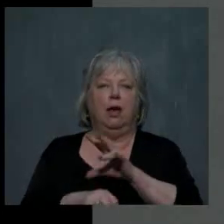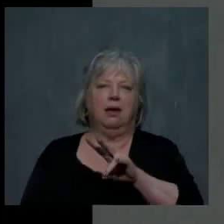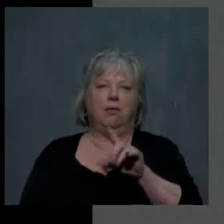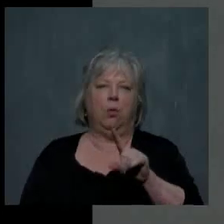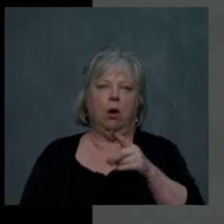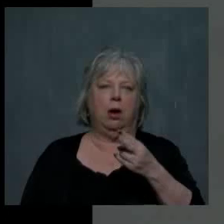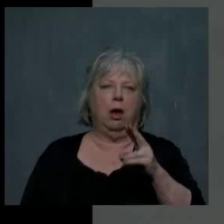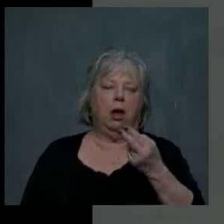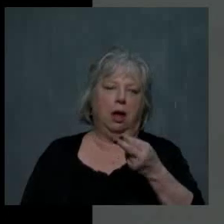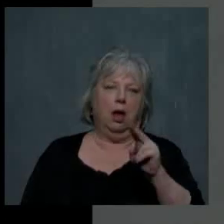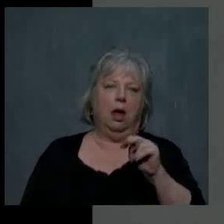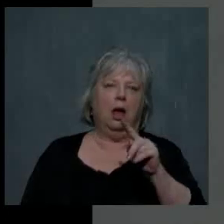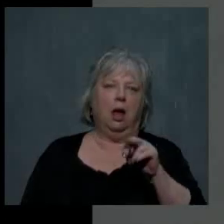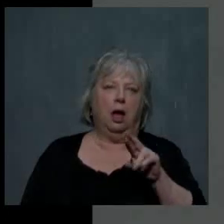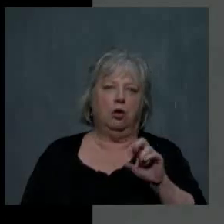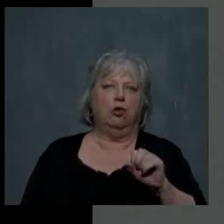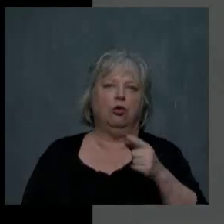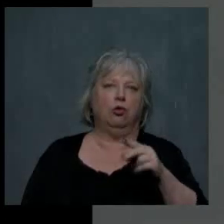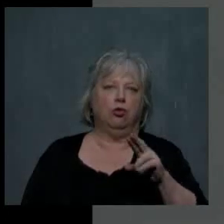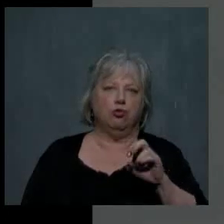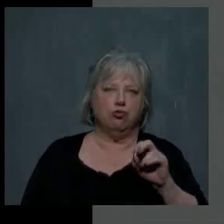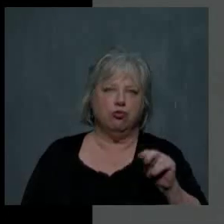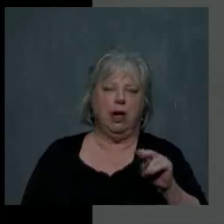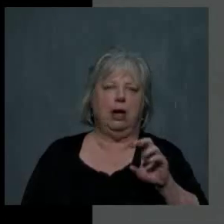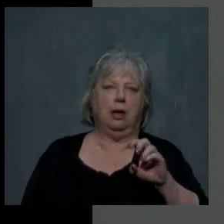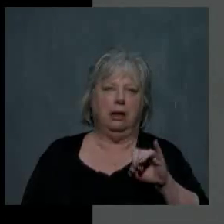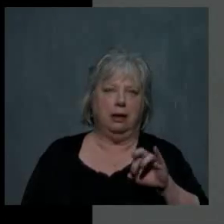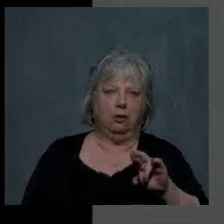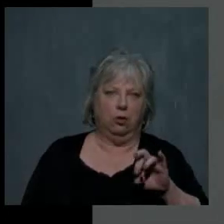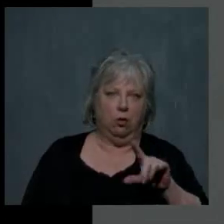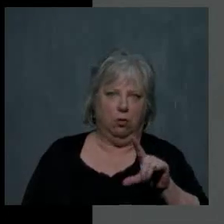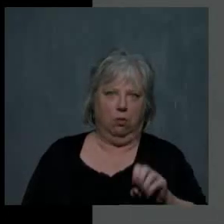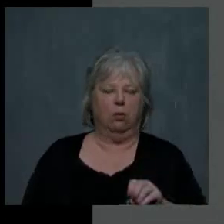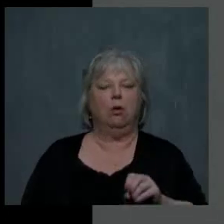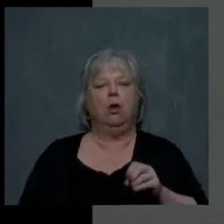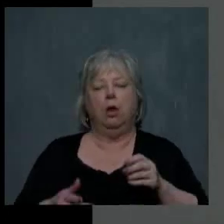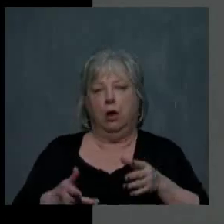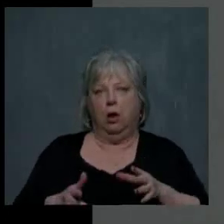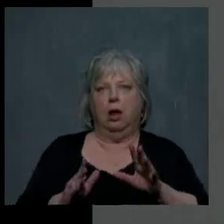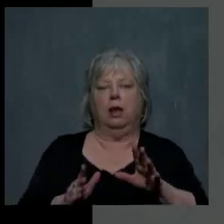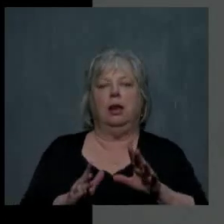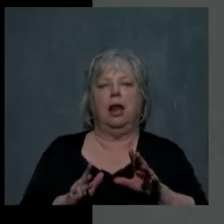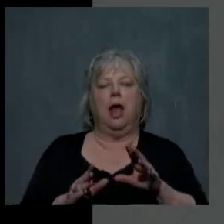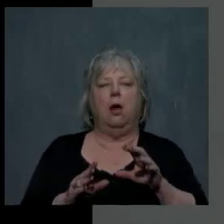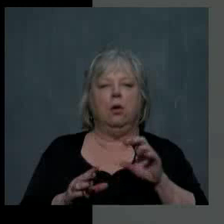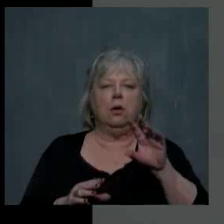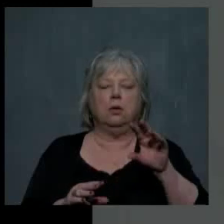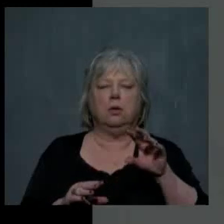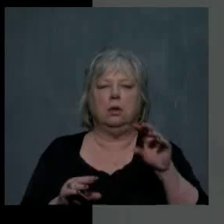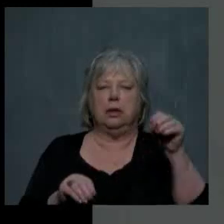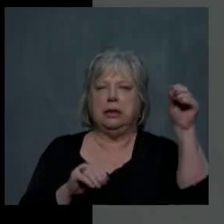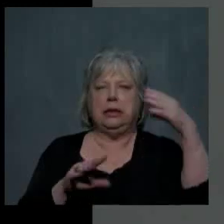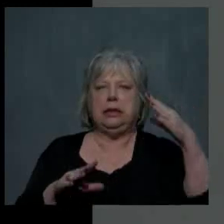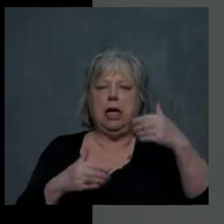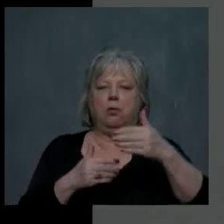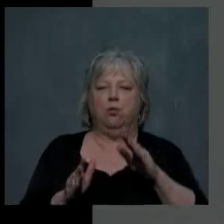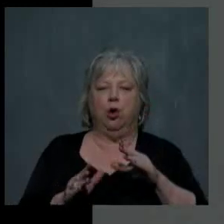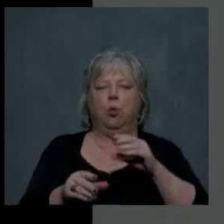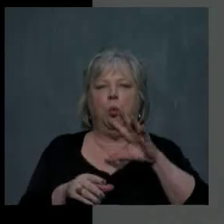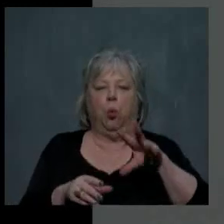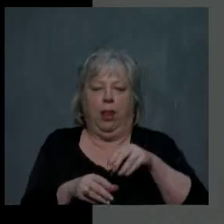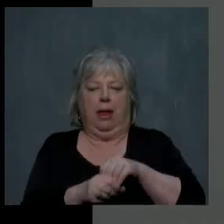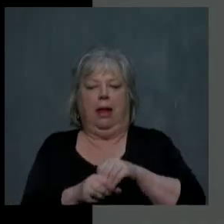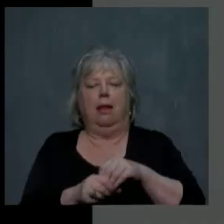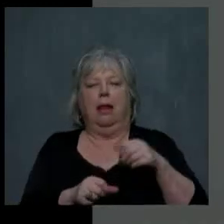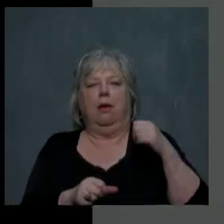Circle. Staff recommends approval of the request to allow the placement of the proposed sunroom within the rear yard setback. And that